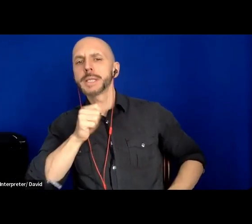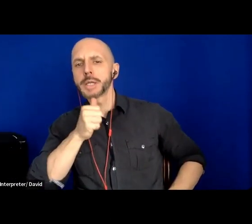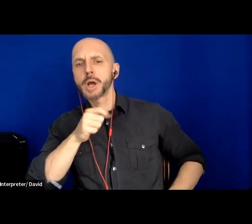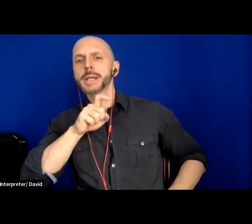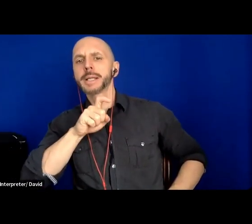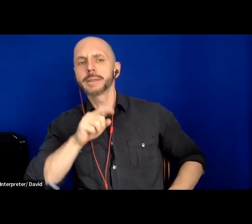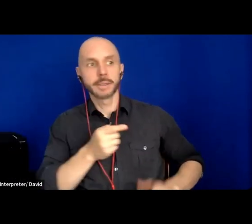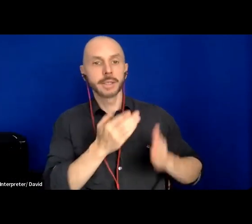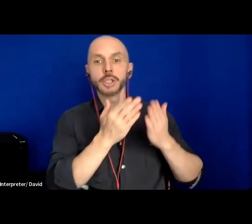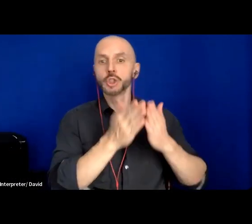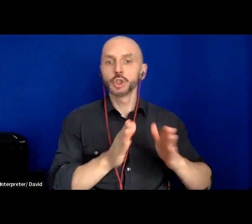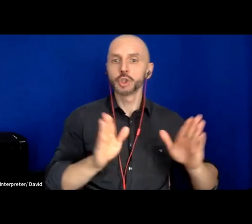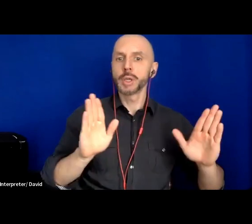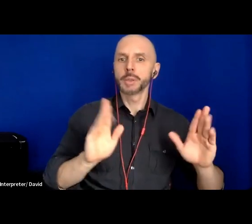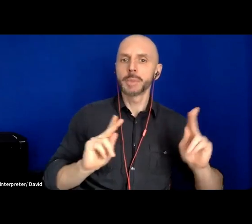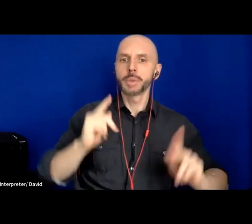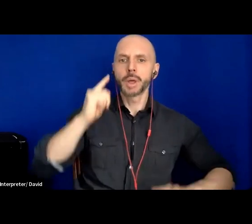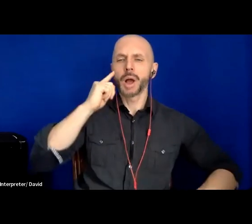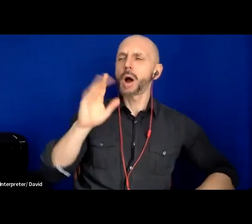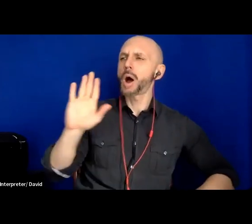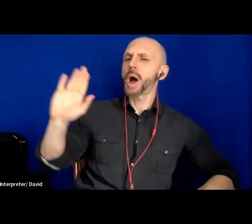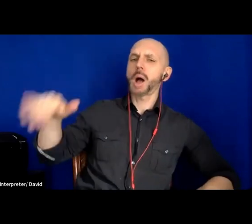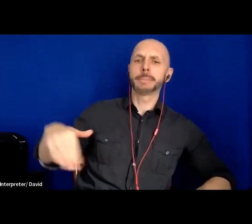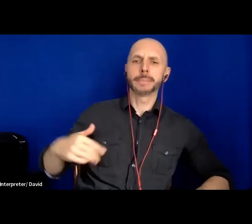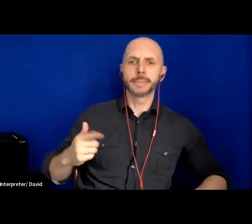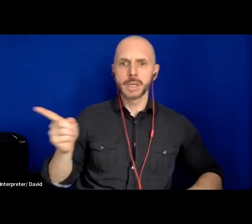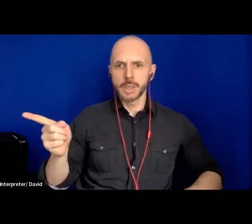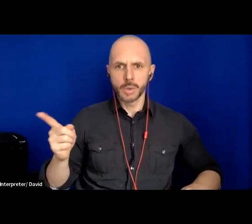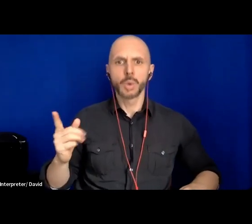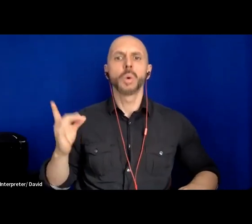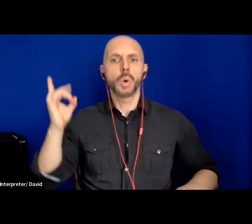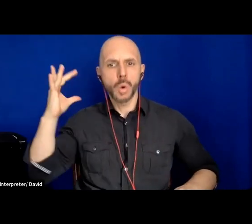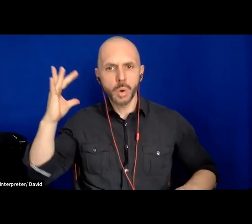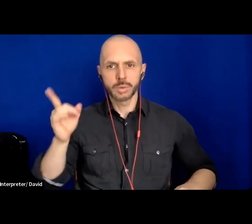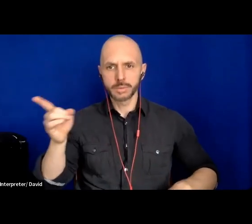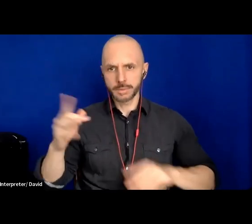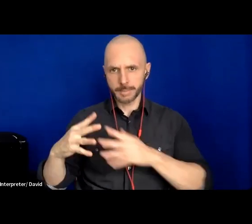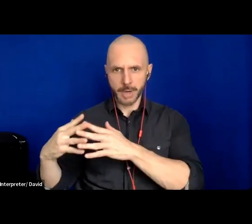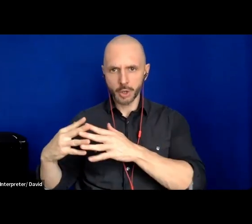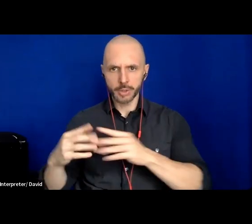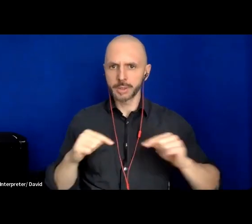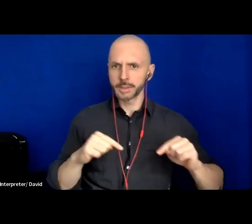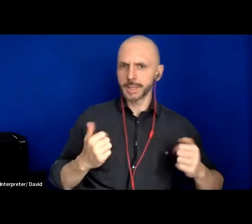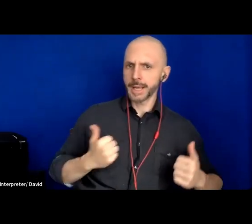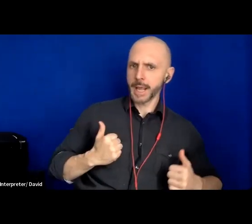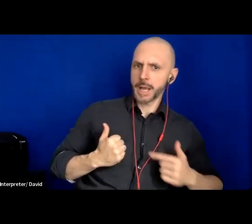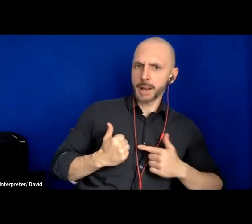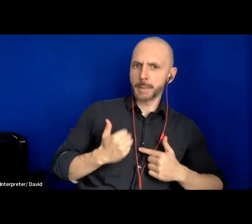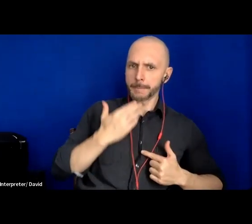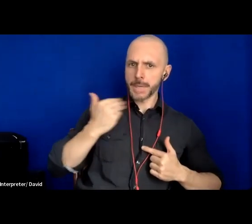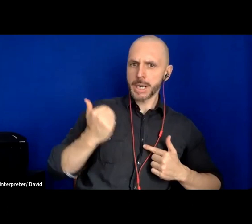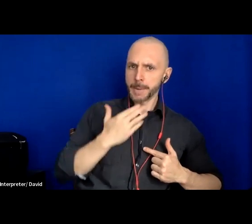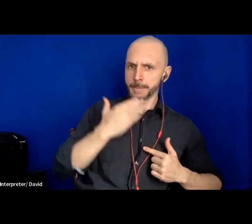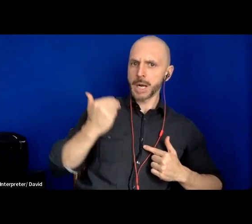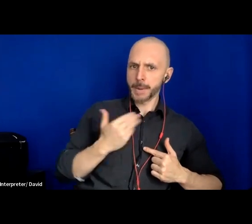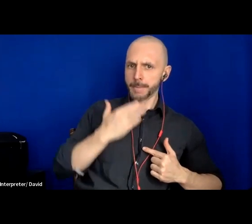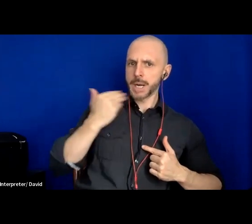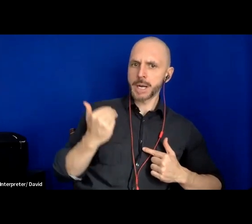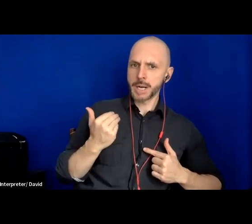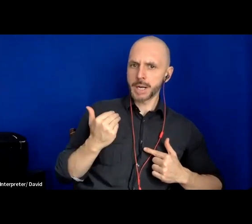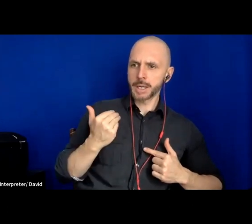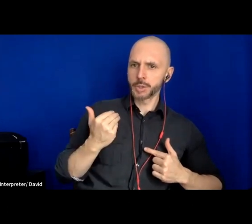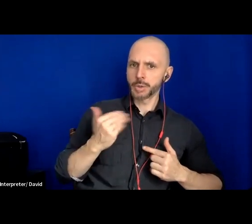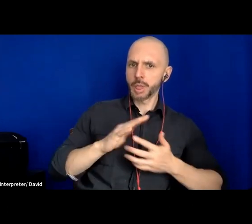don't have those issues in the same way. And so thankfully, we're seeing more of that occurring. So that's just an example of the silence sometimes around what's happening here,